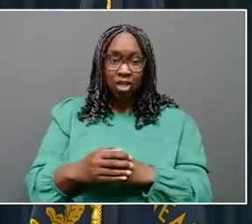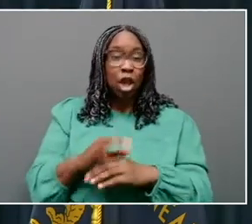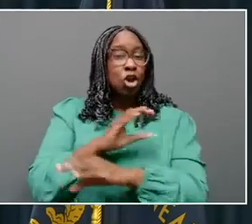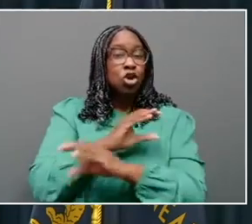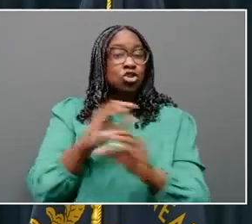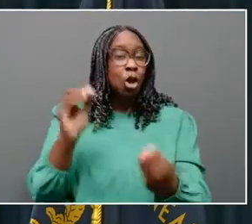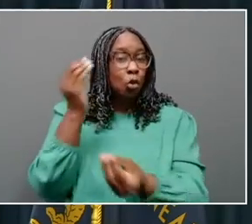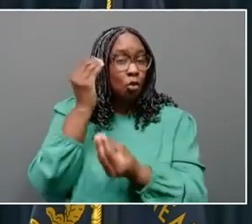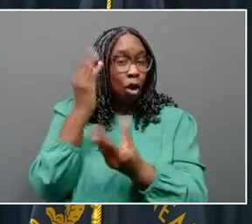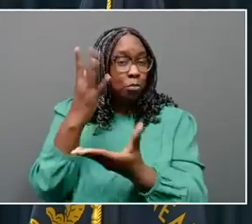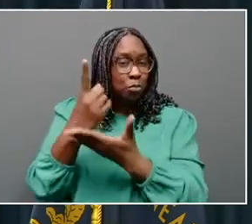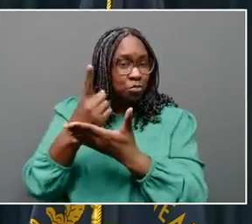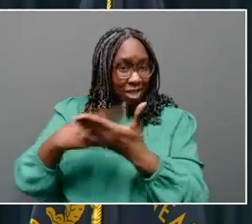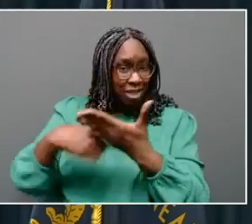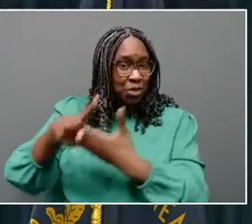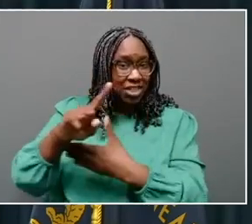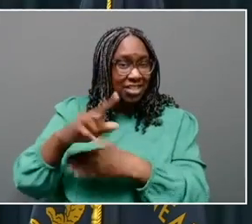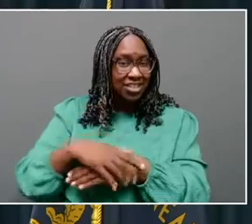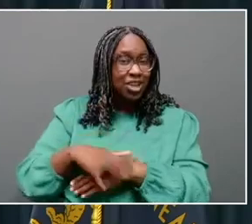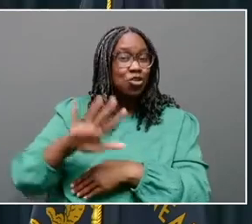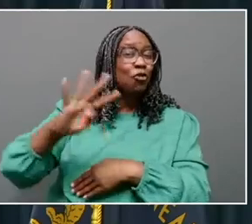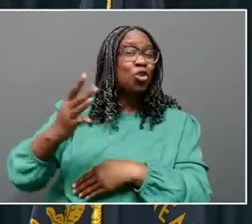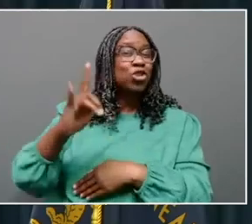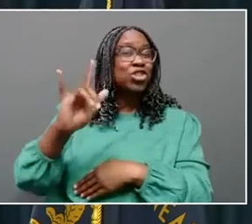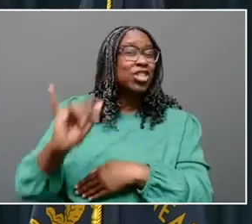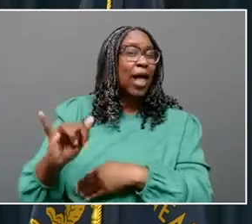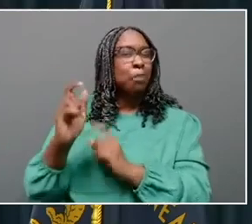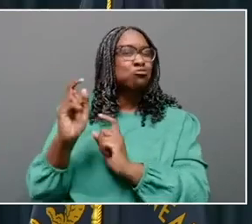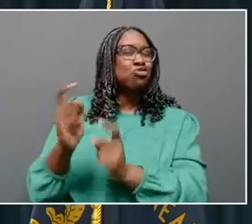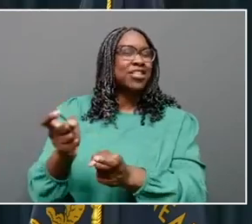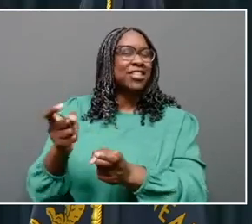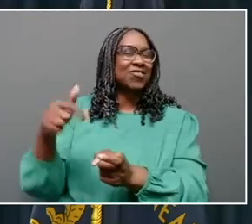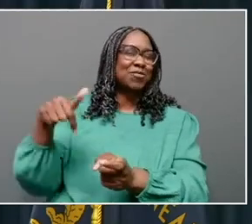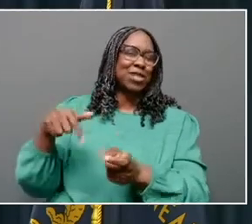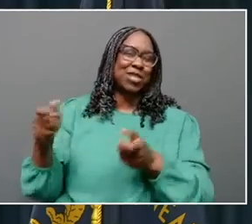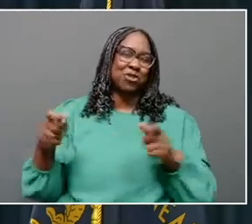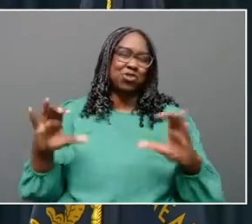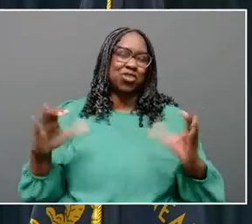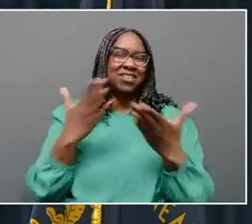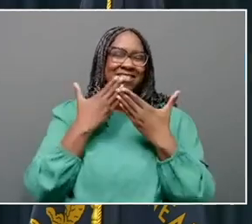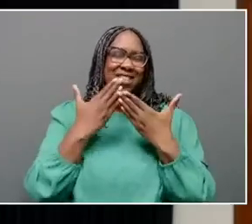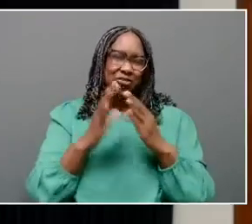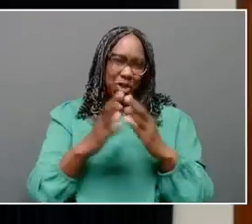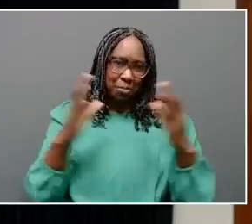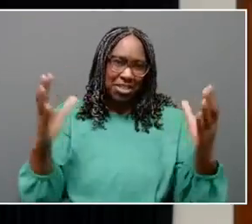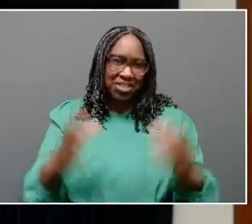next week. That's everybody's 4th of July present from this administration. Thank you all very much.